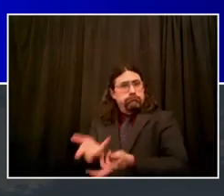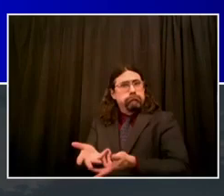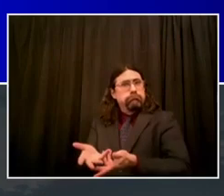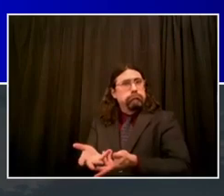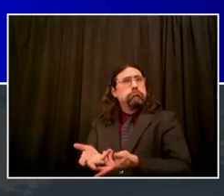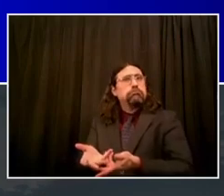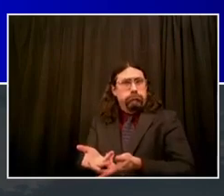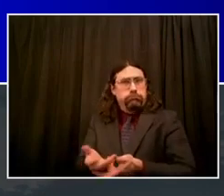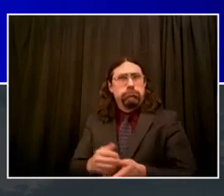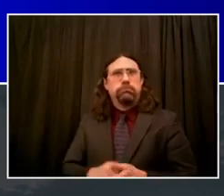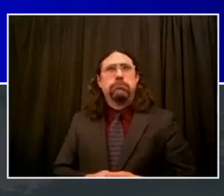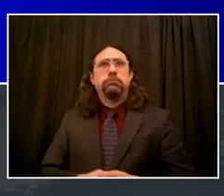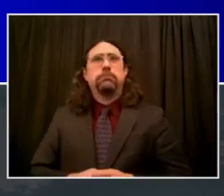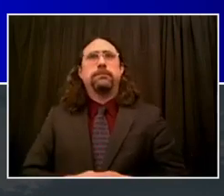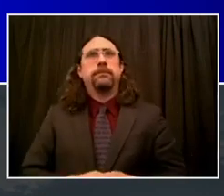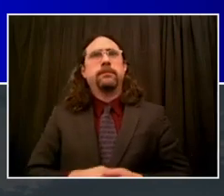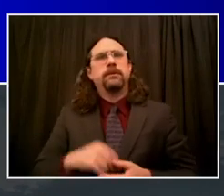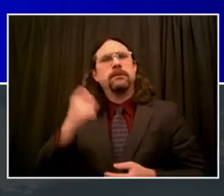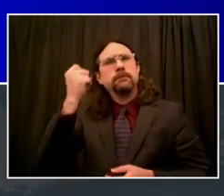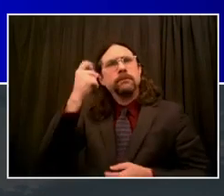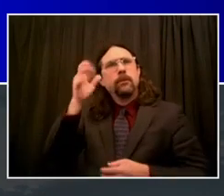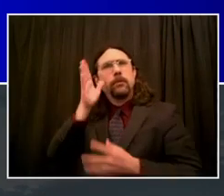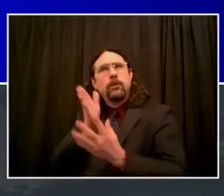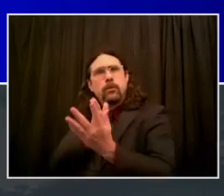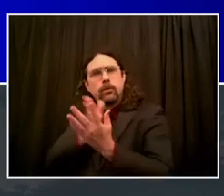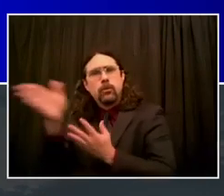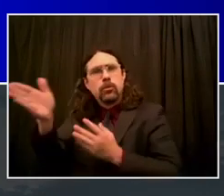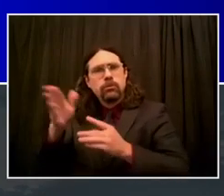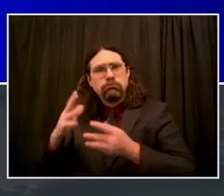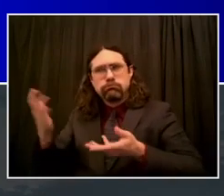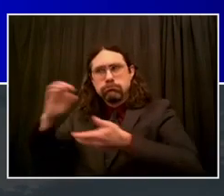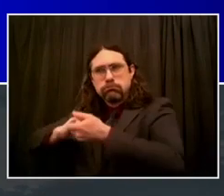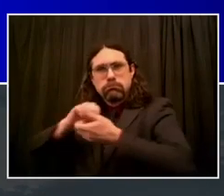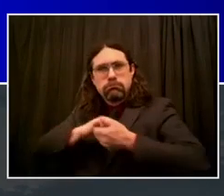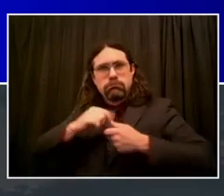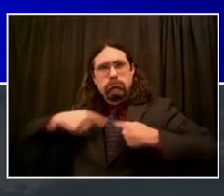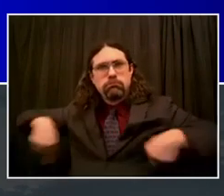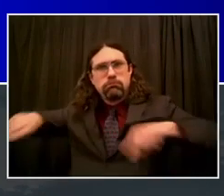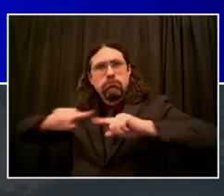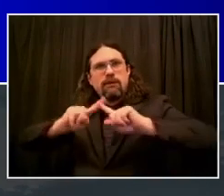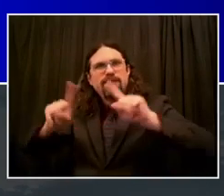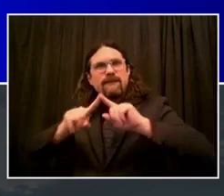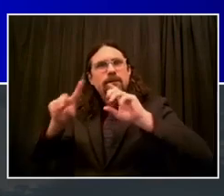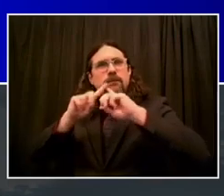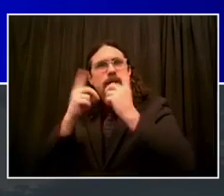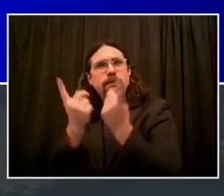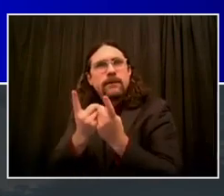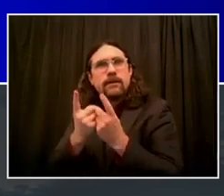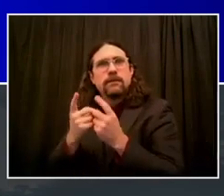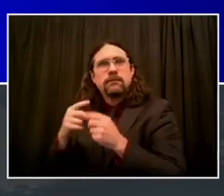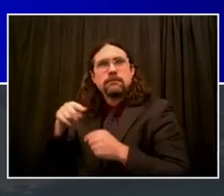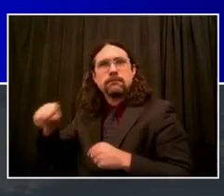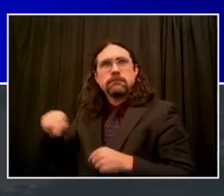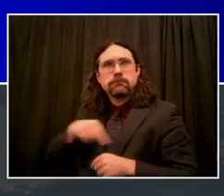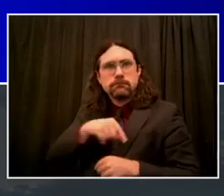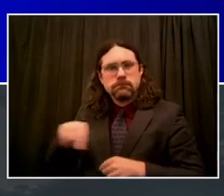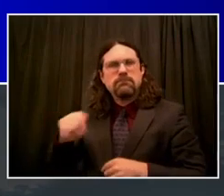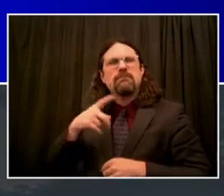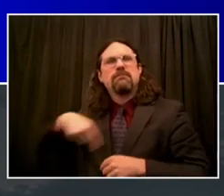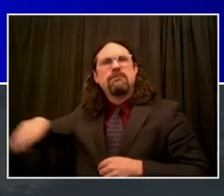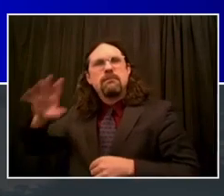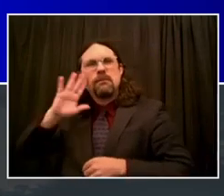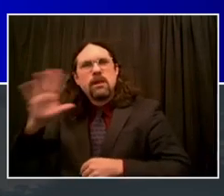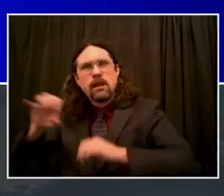Citywide Administrative Services. We'll put together a plan. We'll make it very public how you get these face coverings, or again,